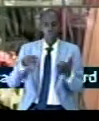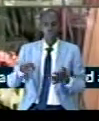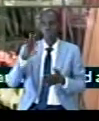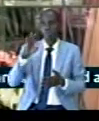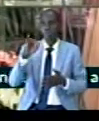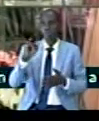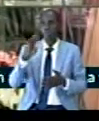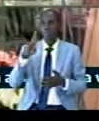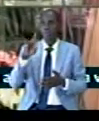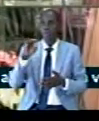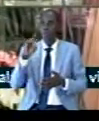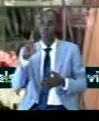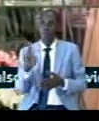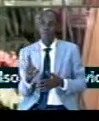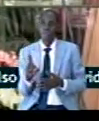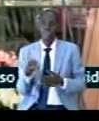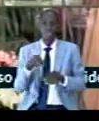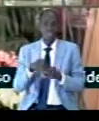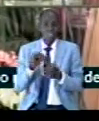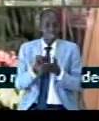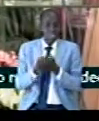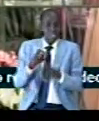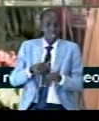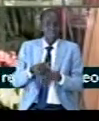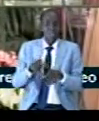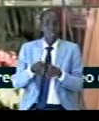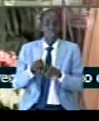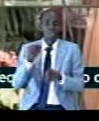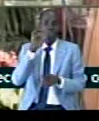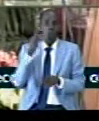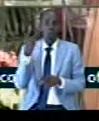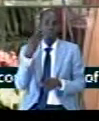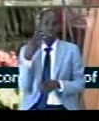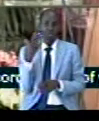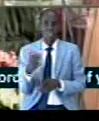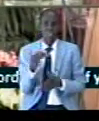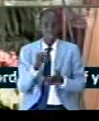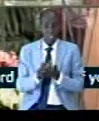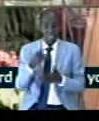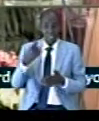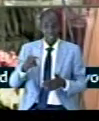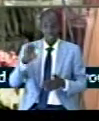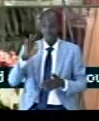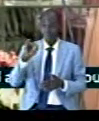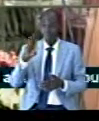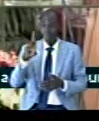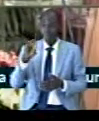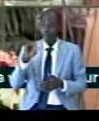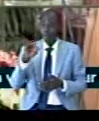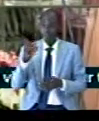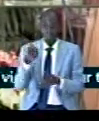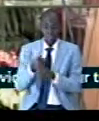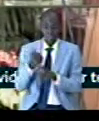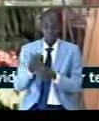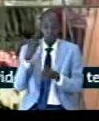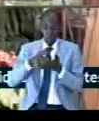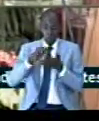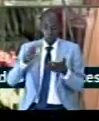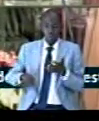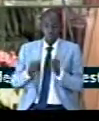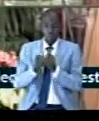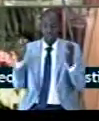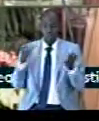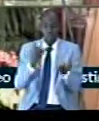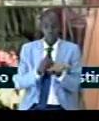womb. That during the process, as she was there, that the fibroid came out on its own and the operation was not done again. I